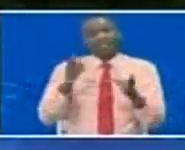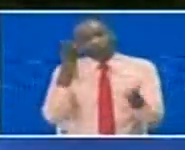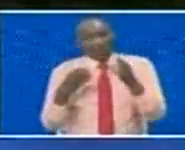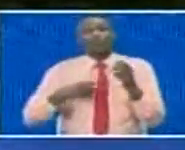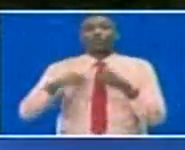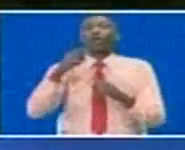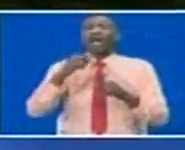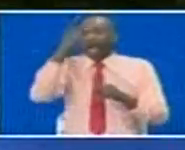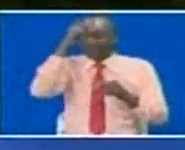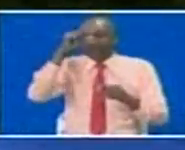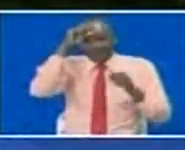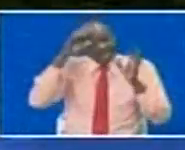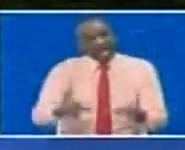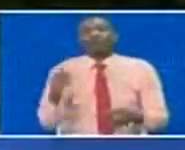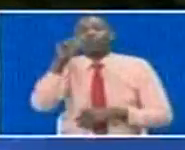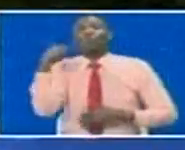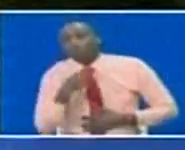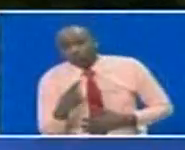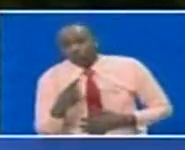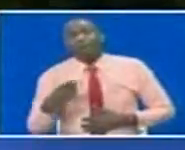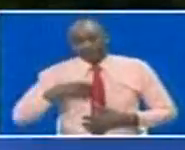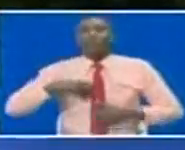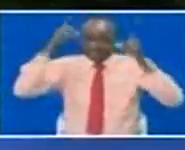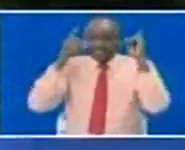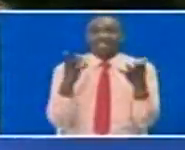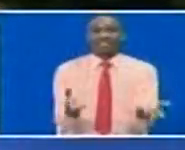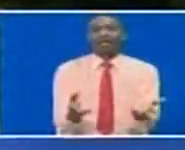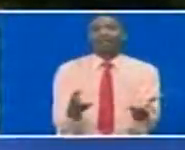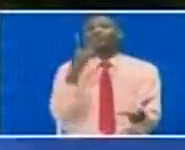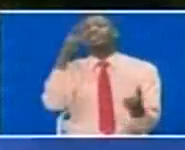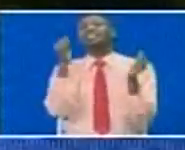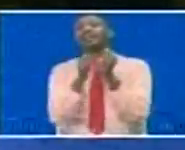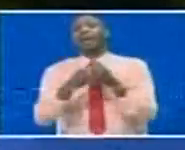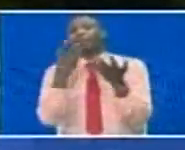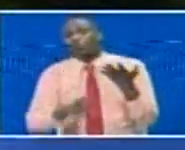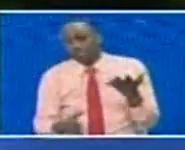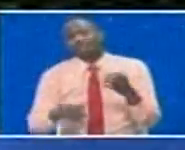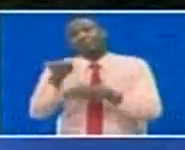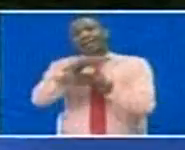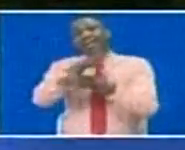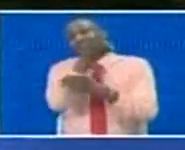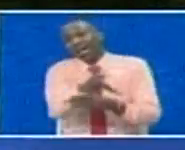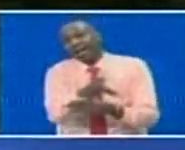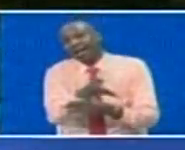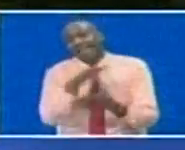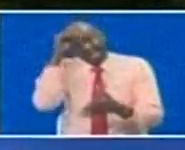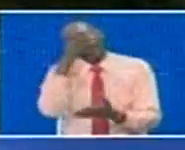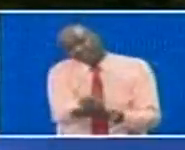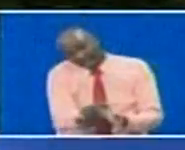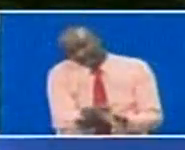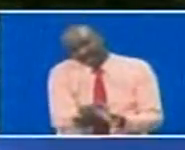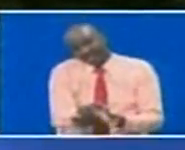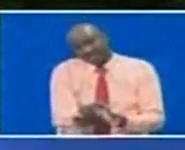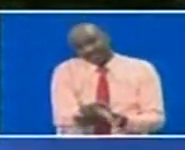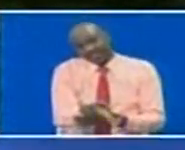governor of Nairobi. And I'm going to do a repeat of what happened in 2010 Makadara parliamentary election. The lesson taught to the